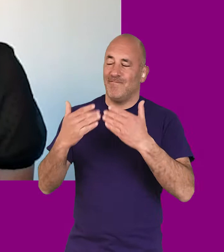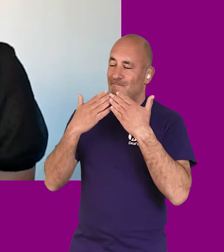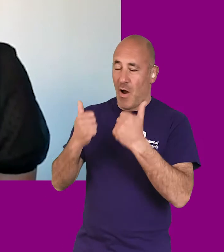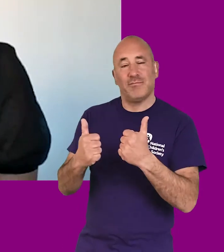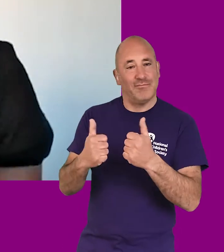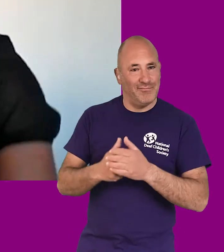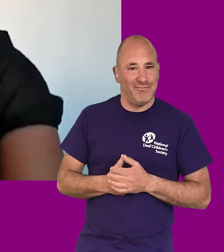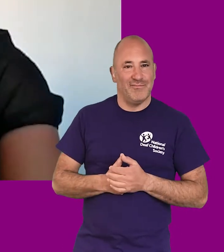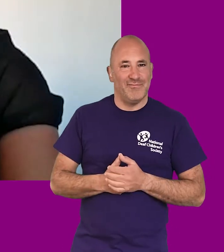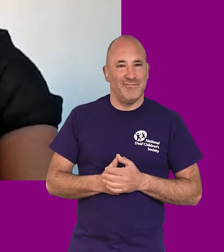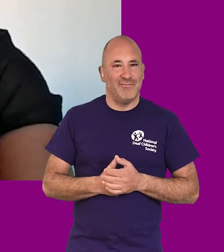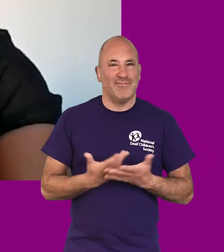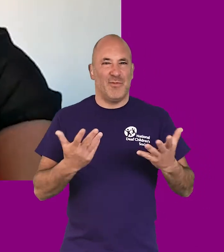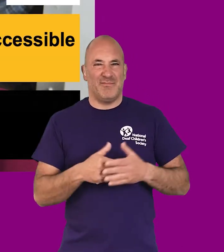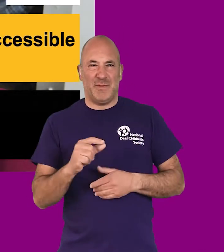Thanks, Natalie.